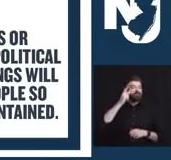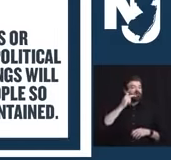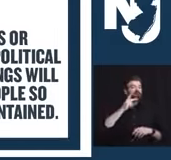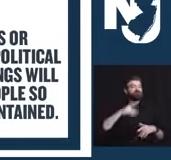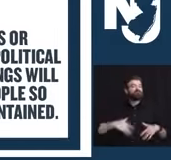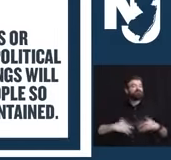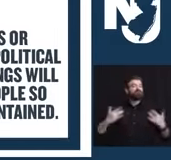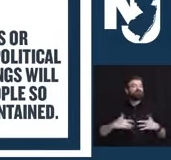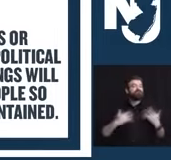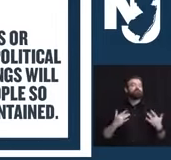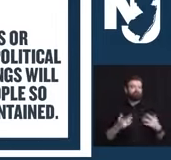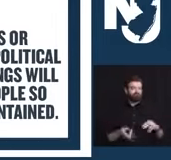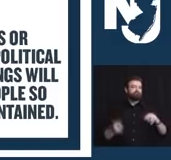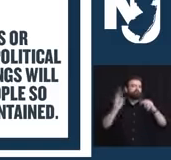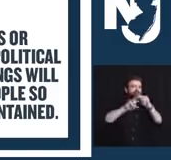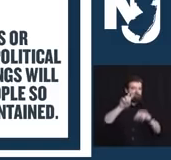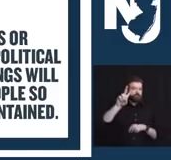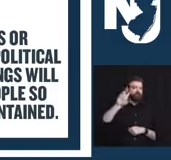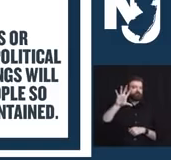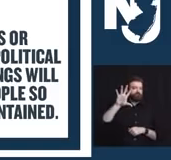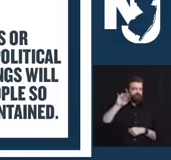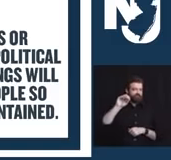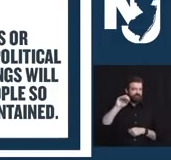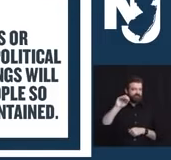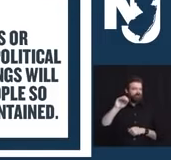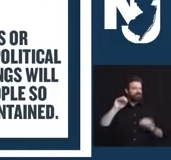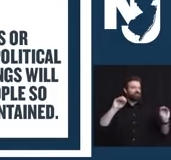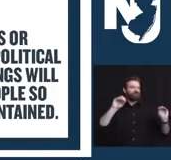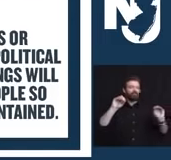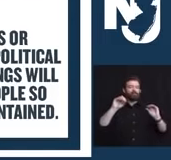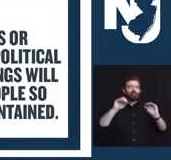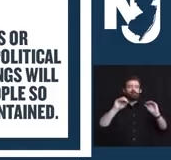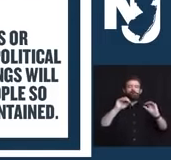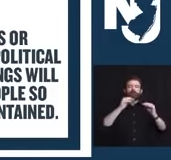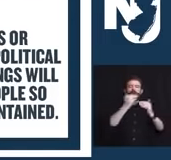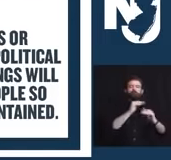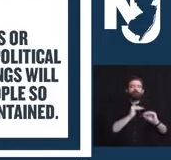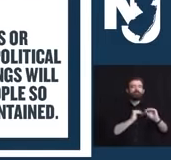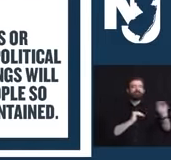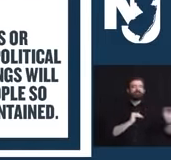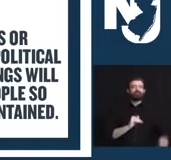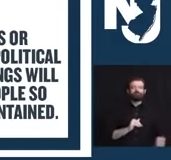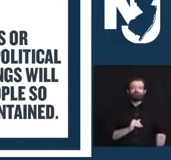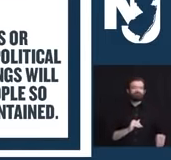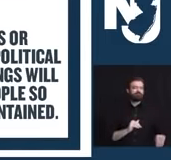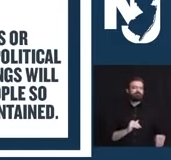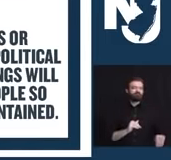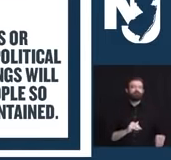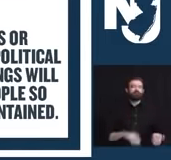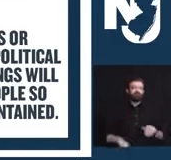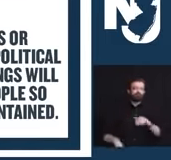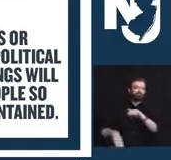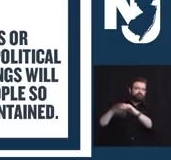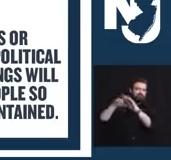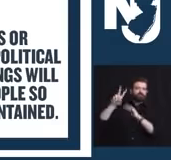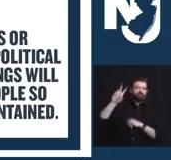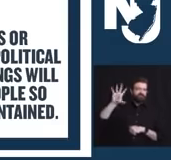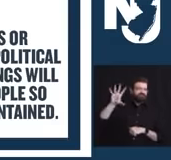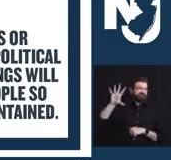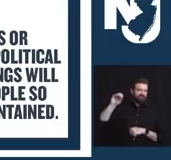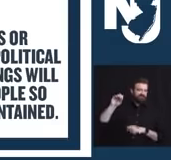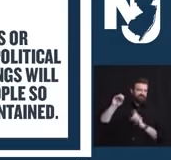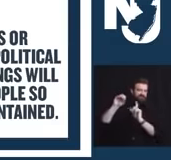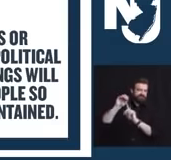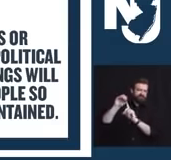the percentage capacity will be scrapped. This means that these events will simply be limited to a maximum of 250 people,